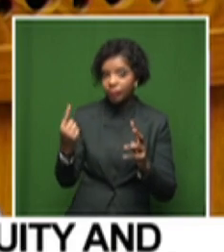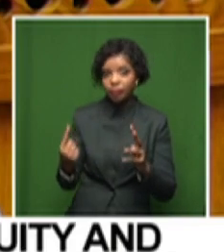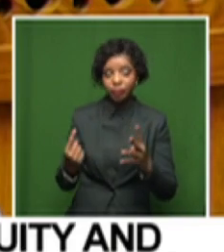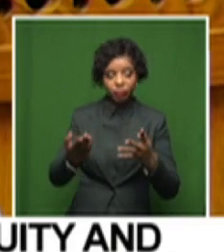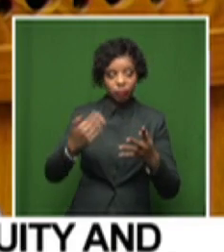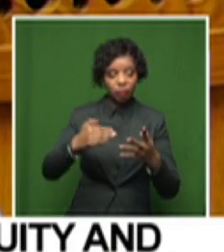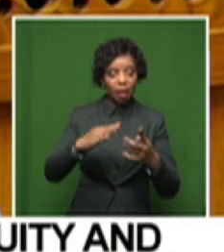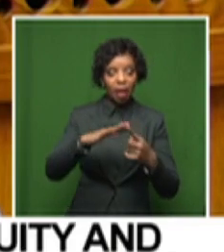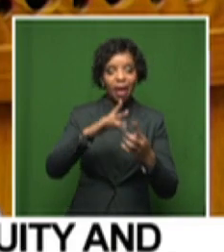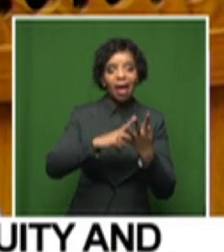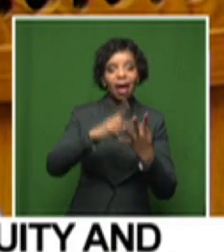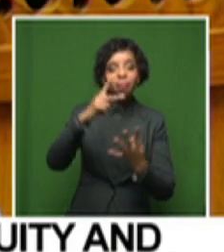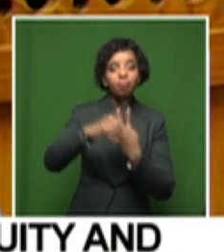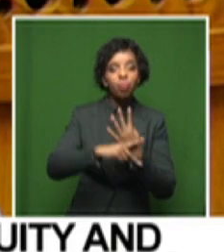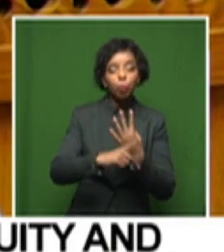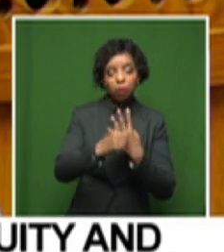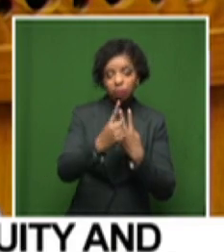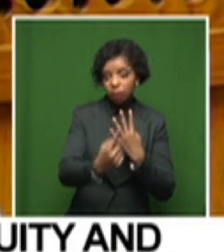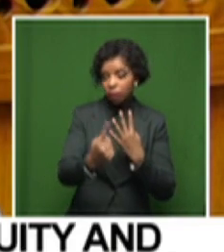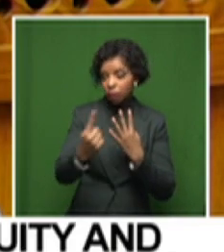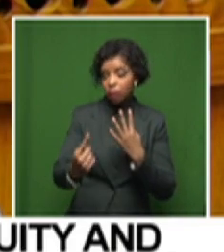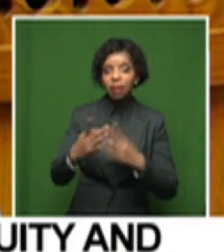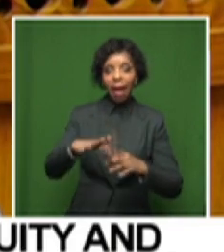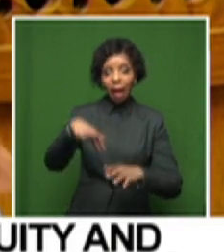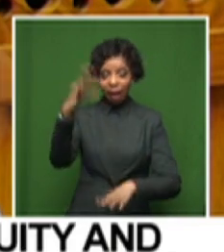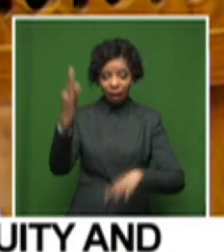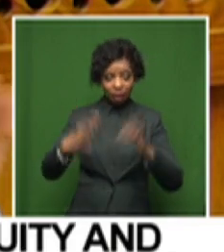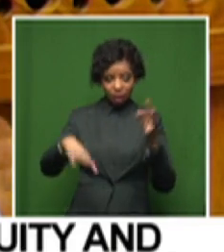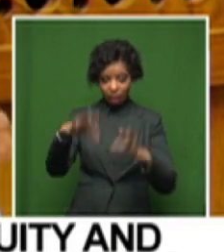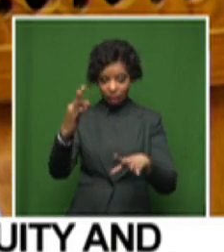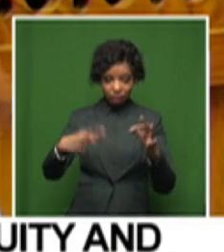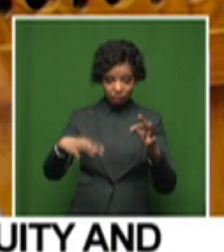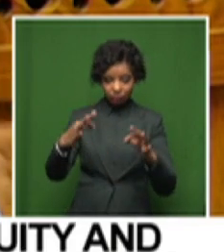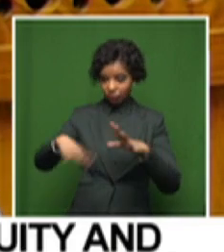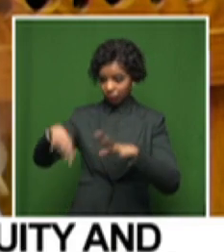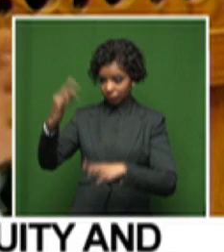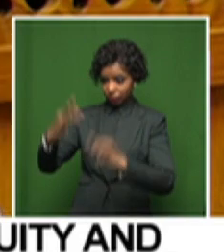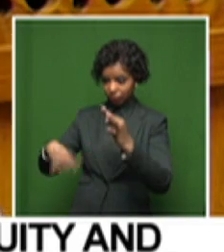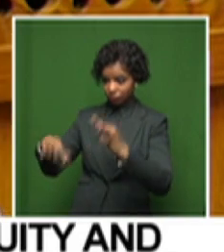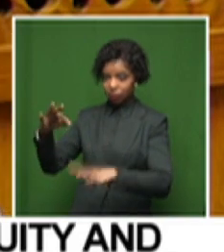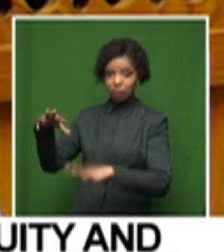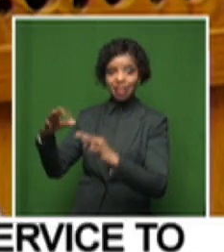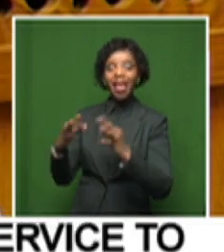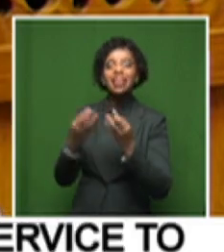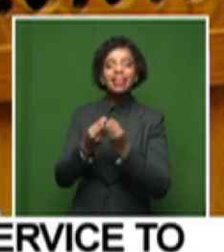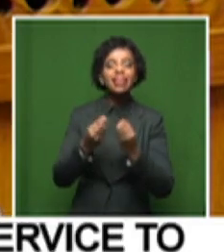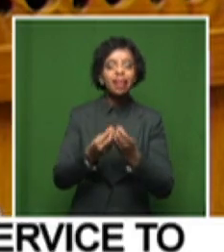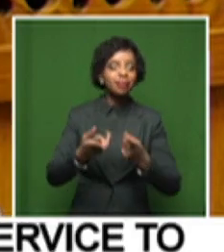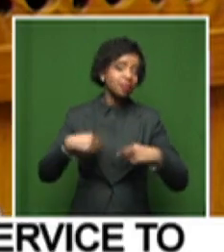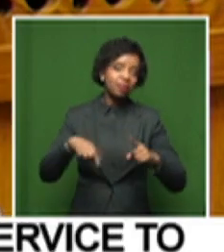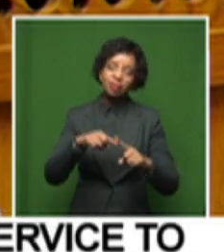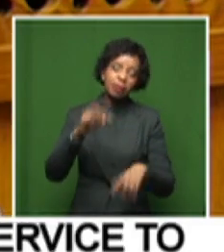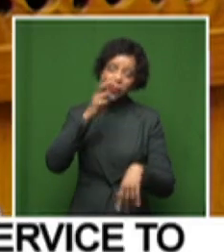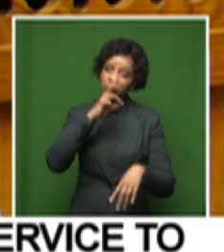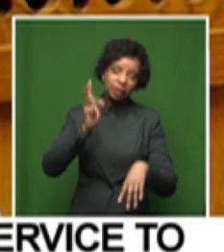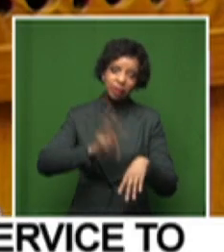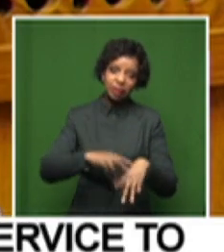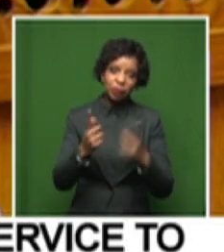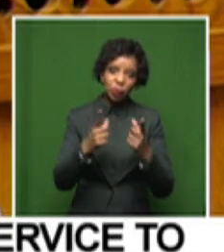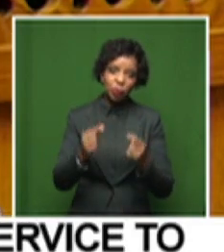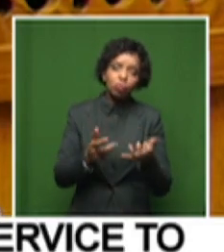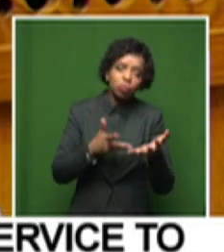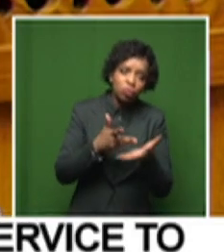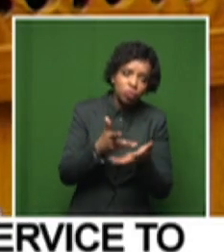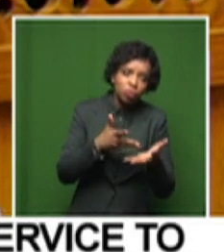by project analysis. We must discard those things that we no longer need to do and scale